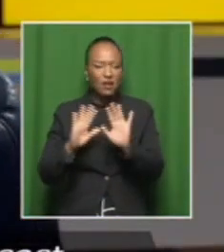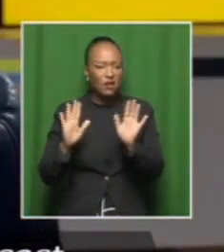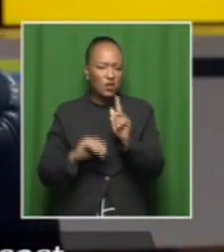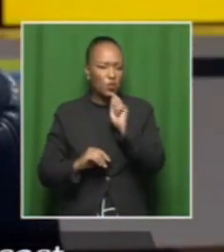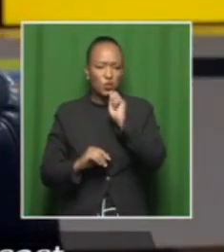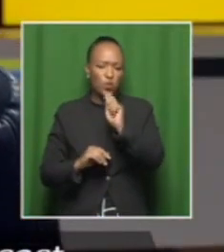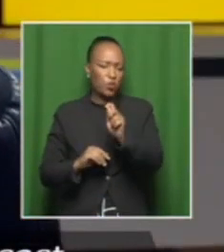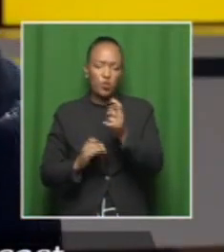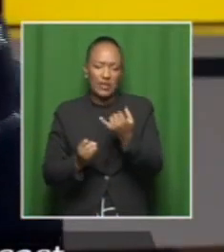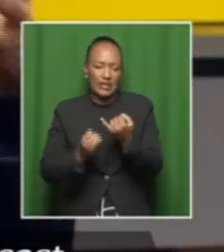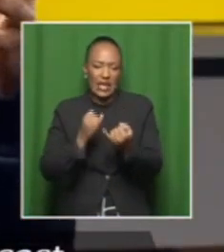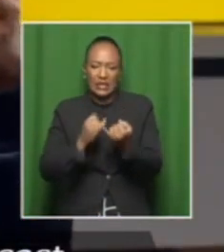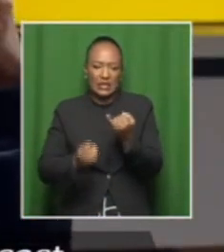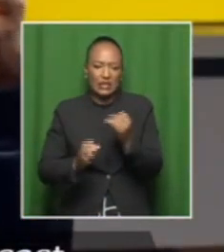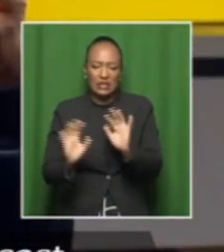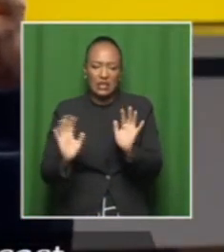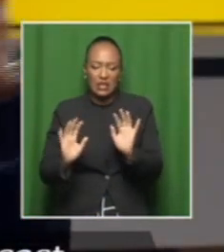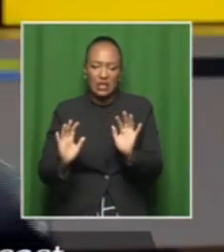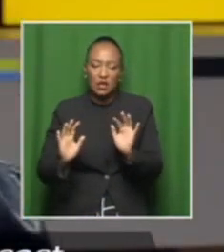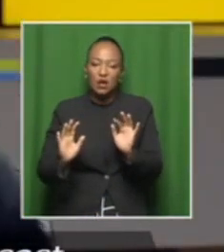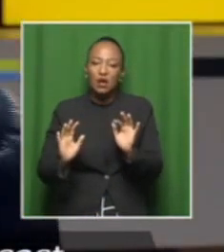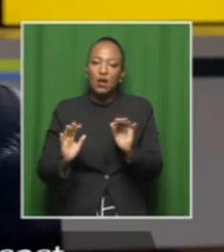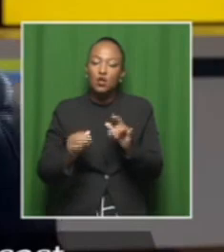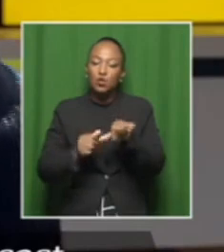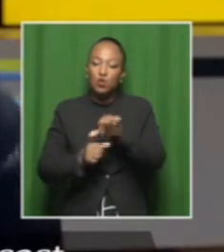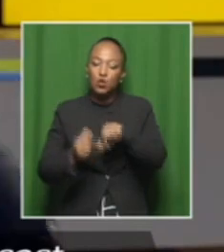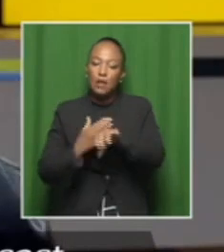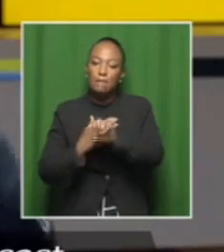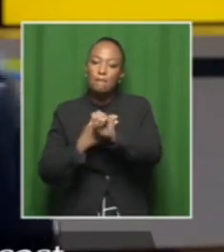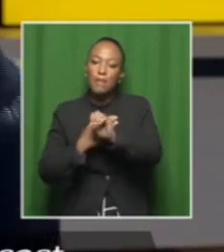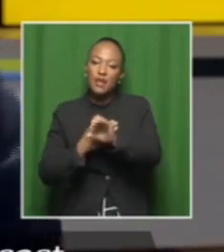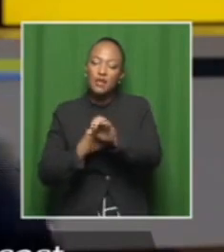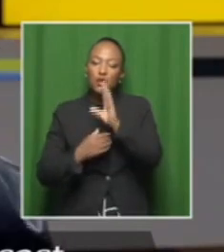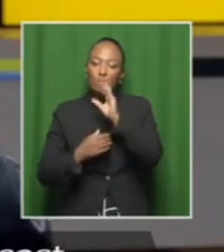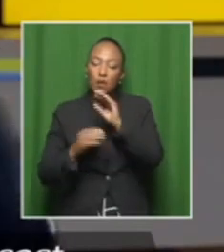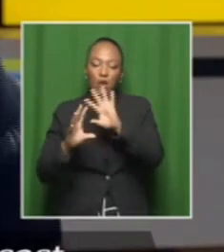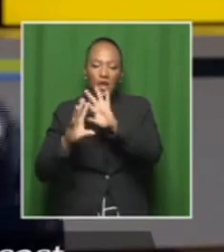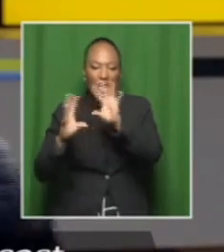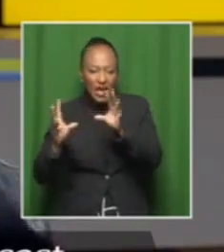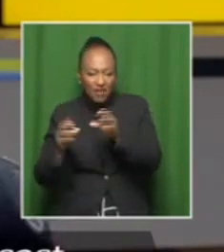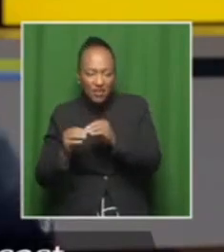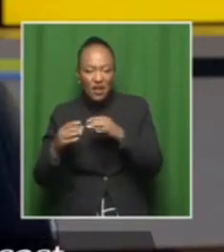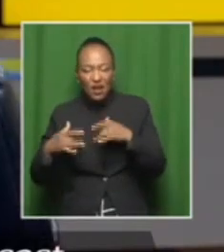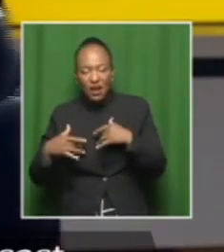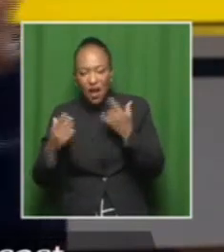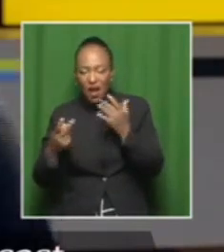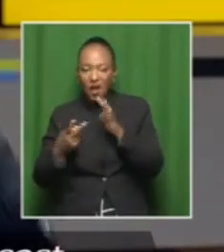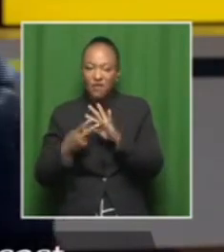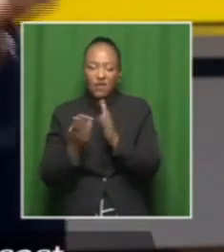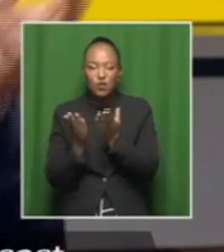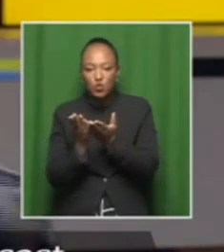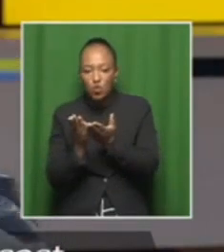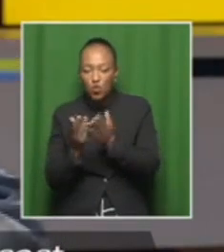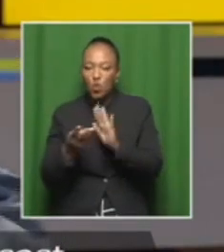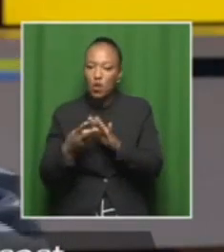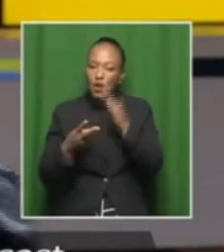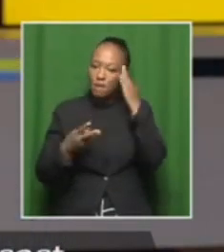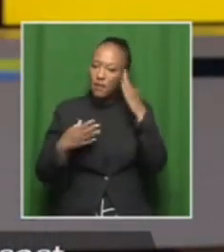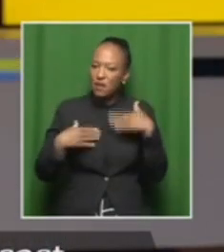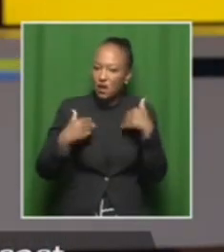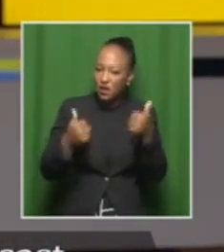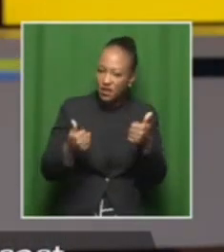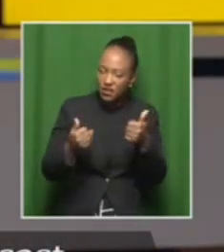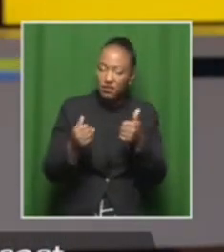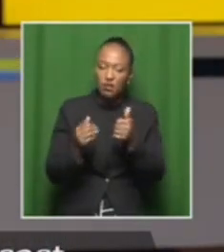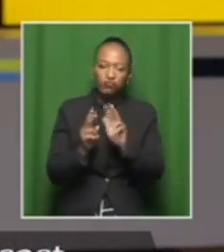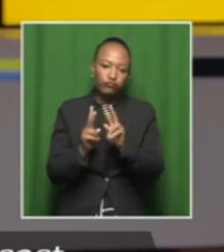That's what trends on social media. The But we talk viral about everything. We talk about life, we talk about school, we talk about mental health and everything, It's the